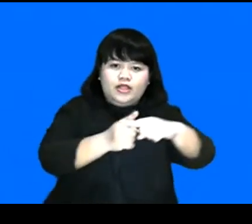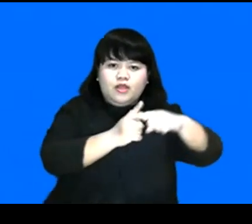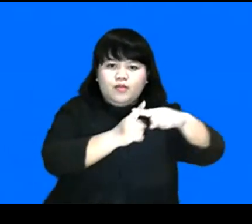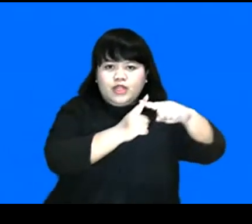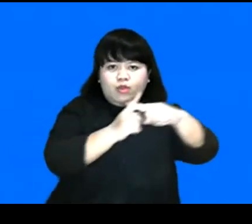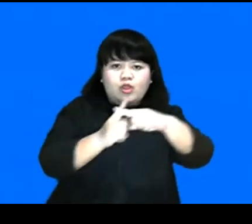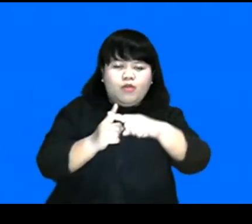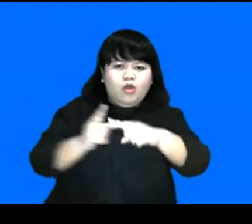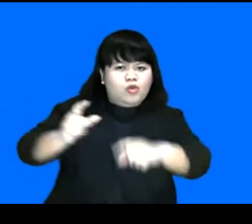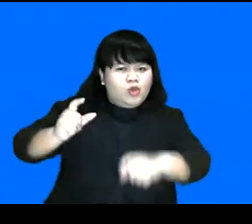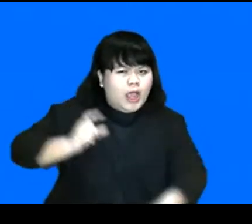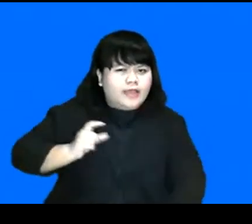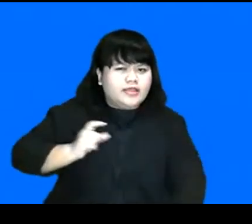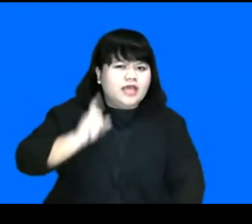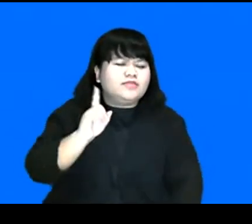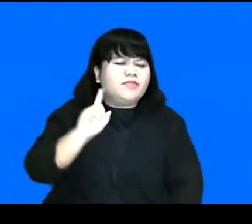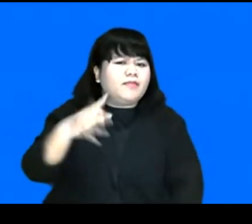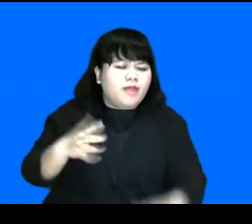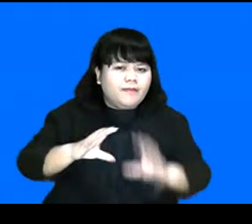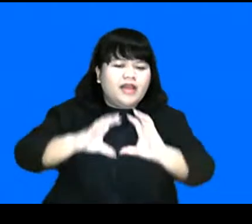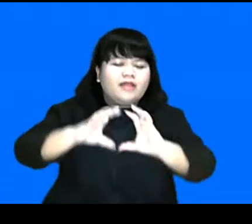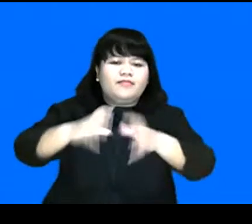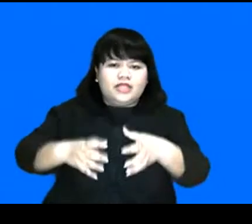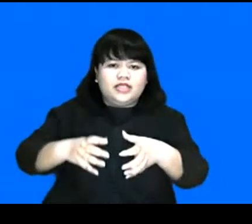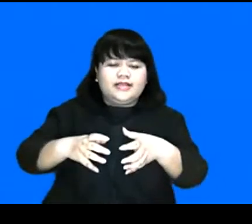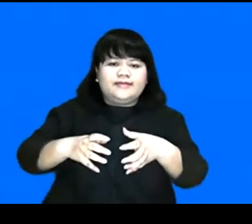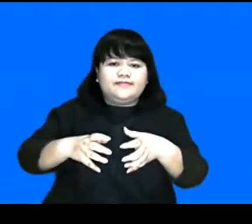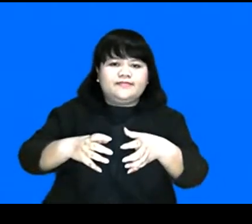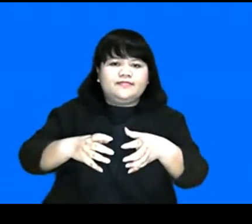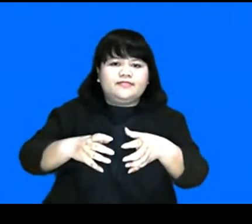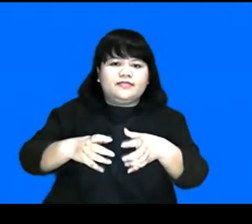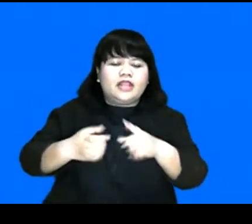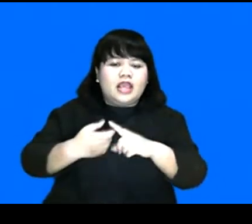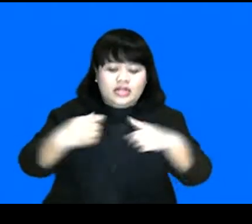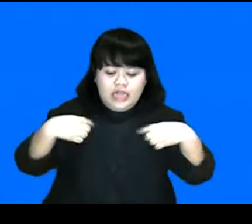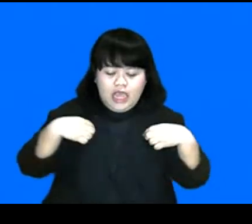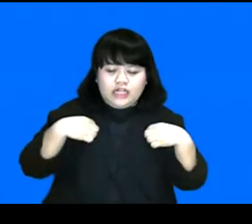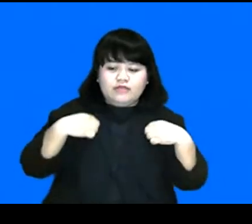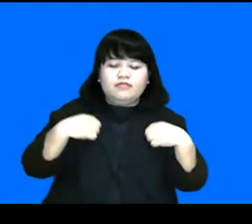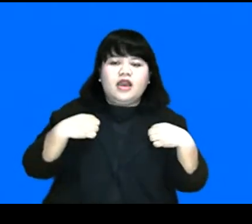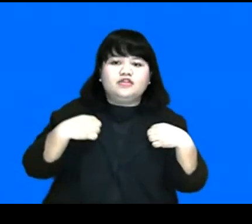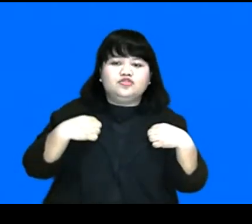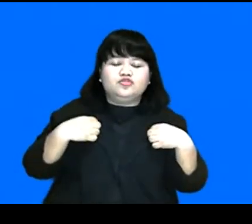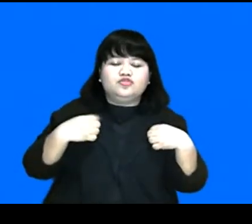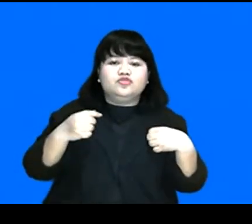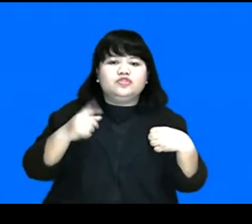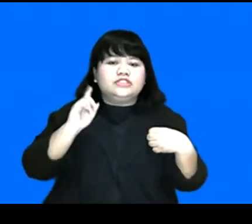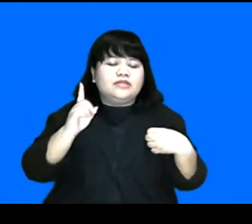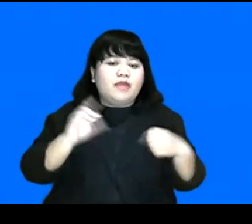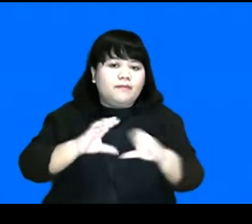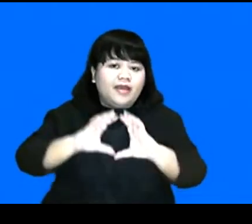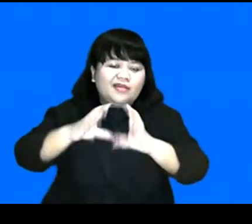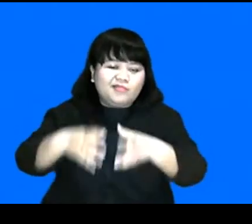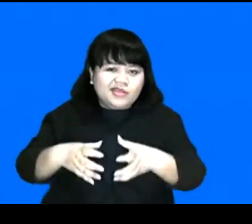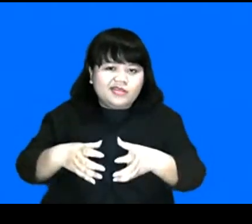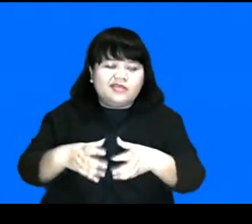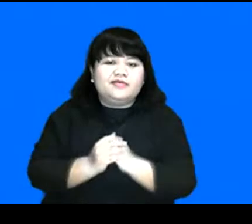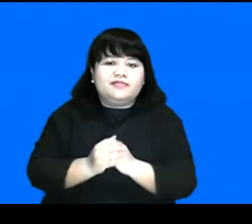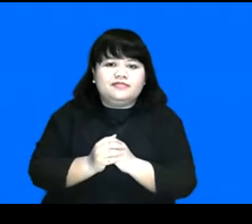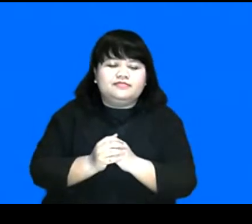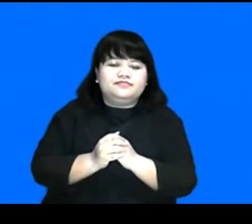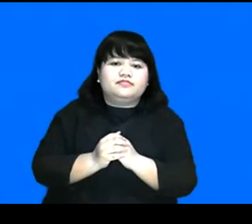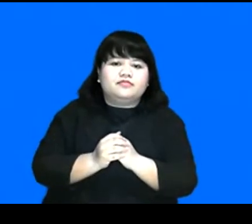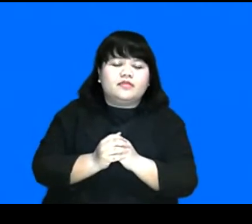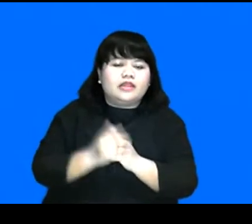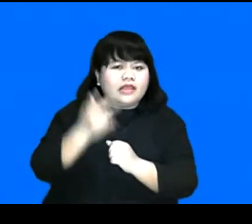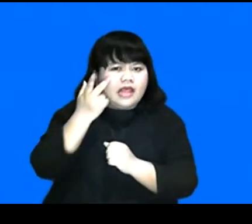vulgar fashion through this whole pandemic. And yet, what we see is that there's not enough questioning